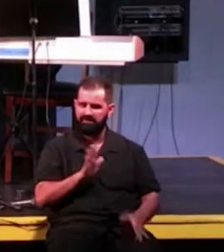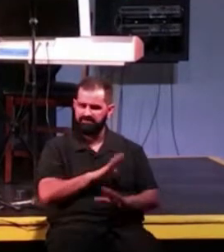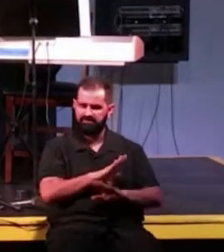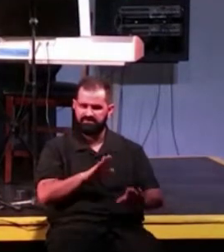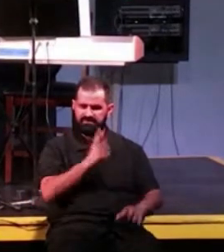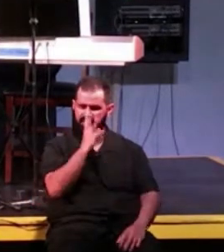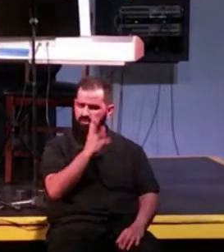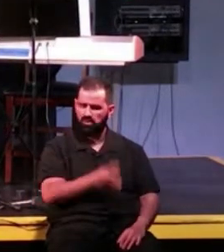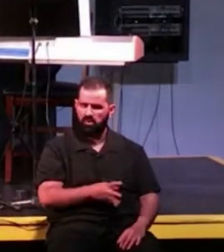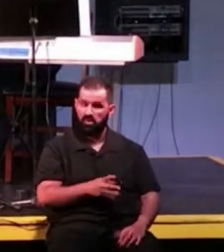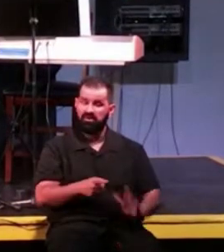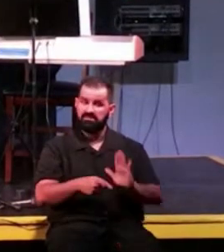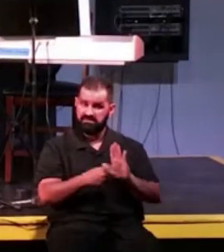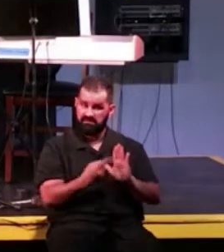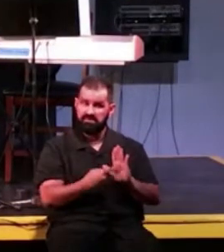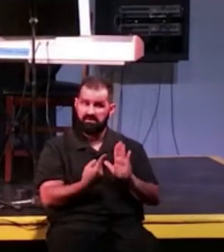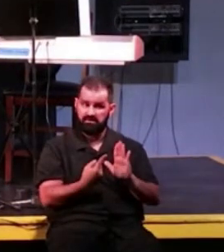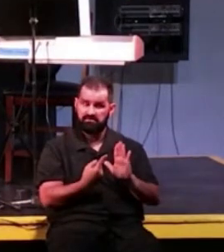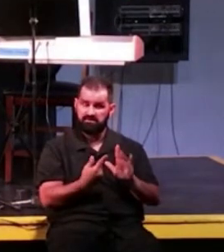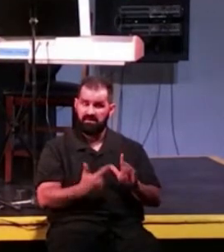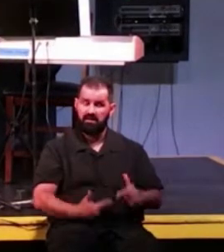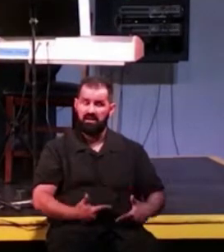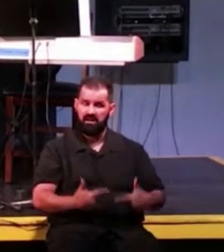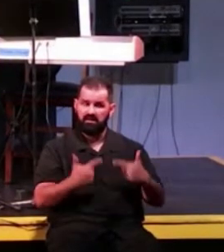the fact that sometimes